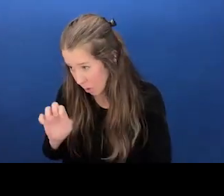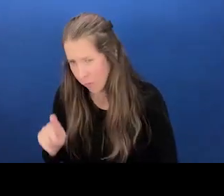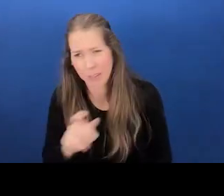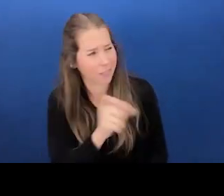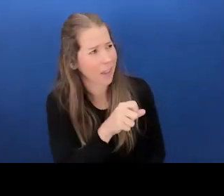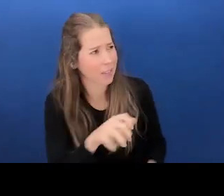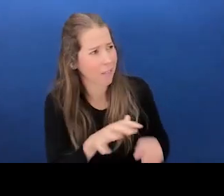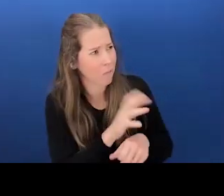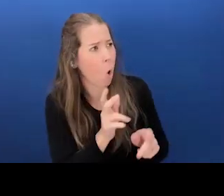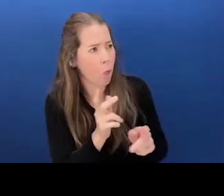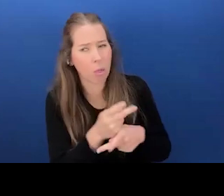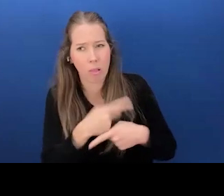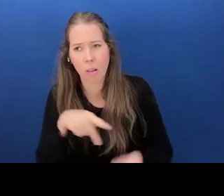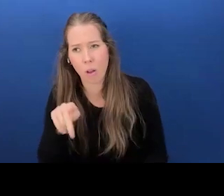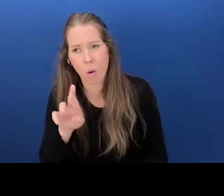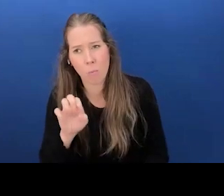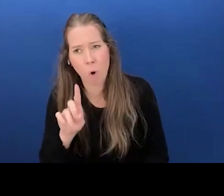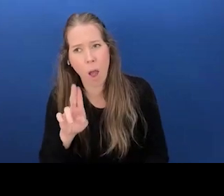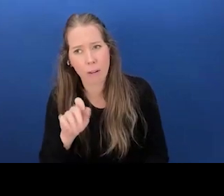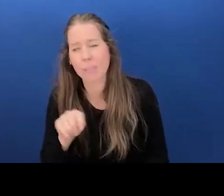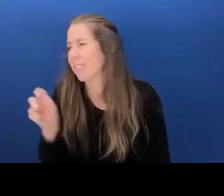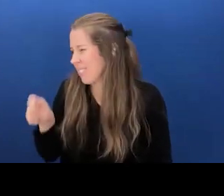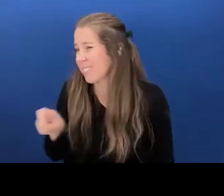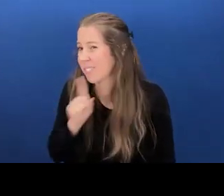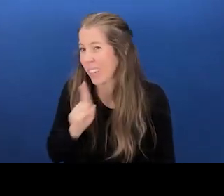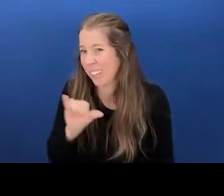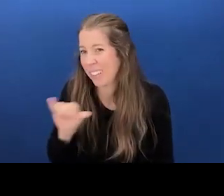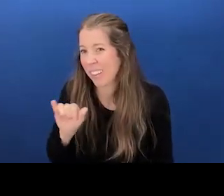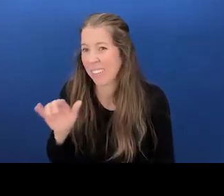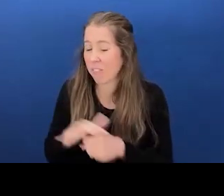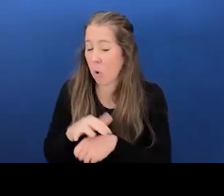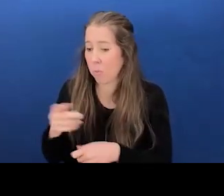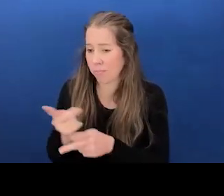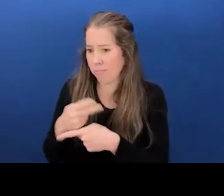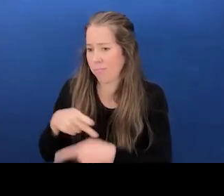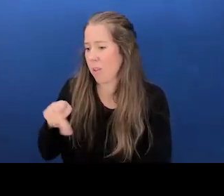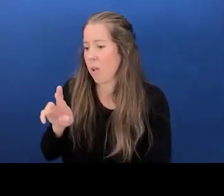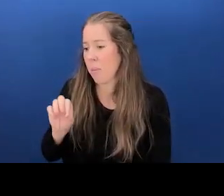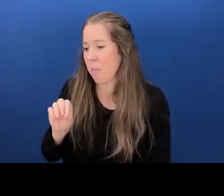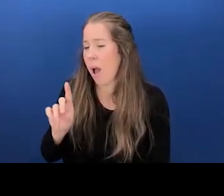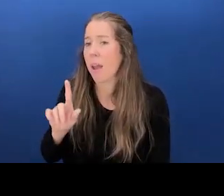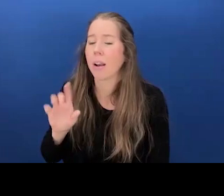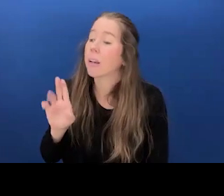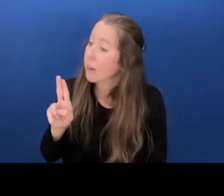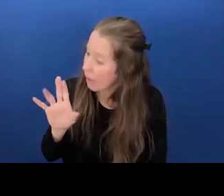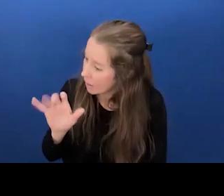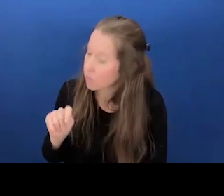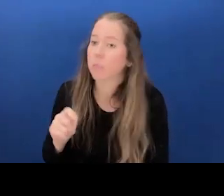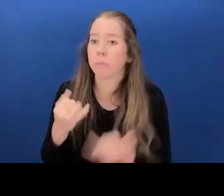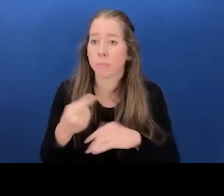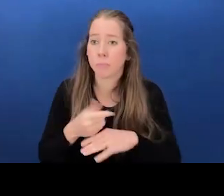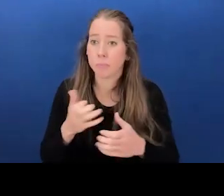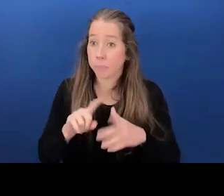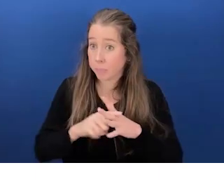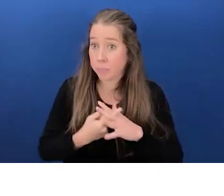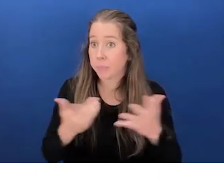full product. It's pretty close to a full product. Yeah. So one of the things I wanted to start with today is I wanted